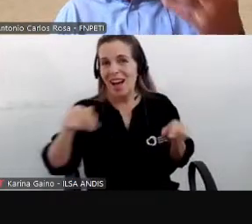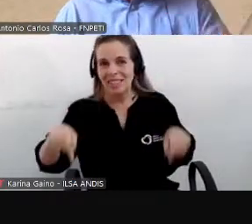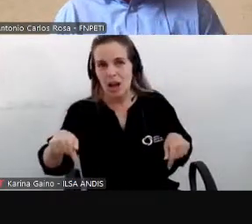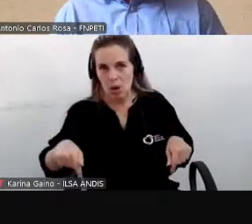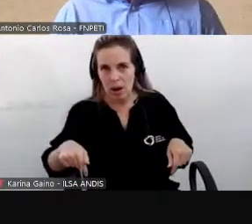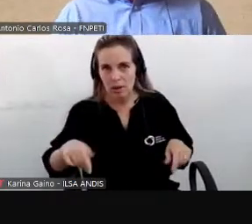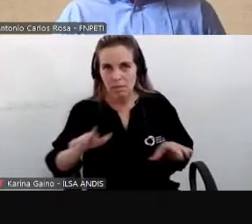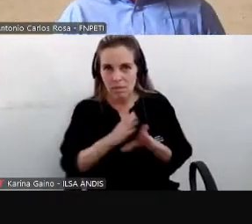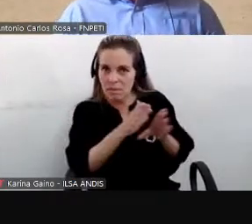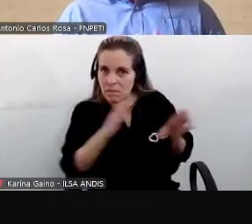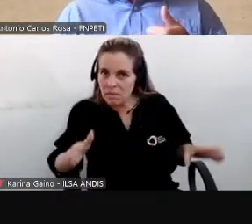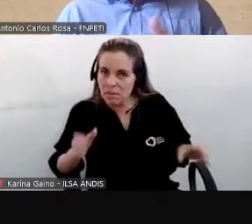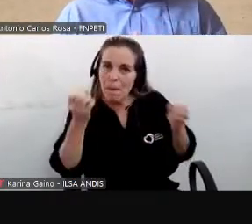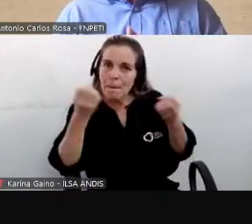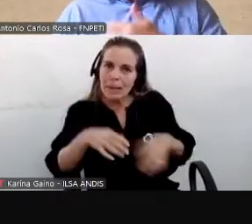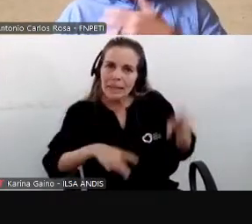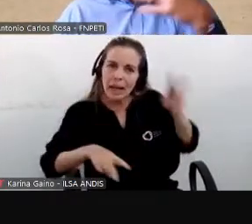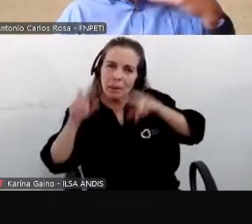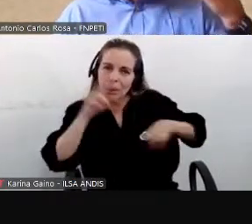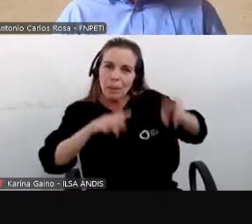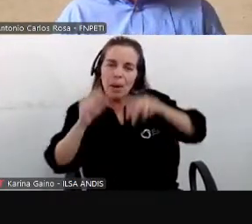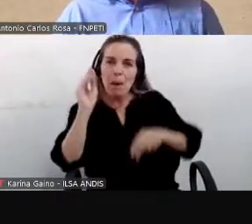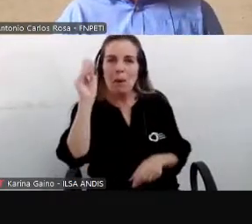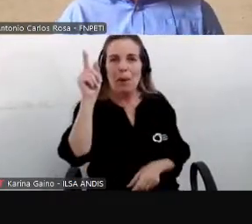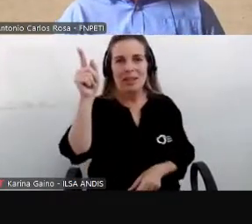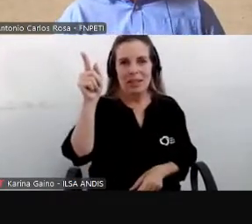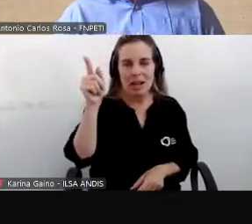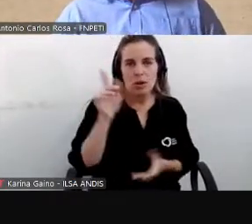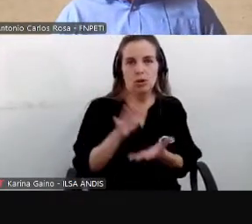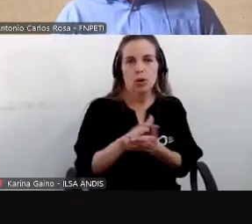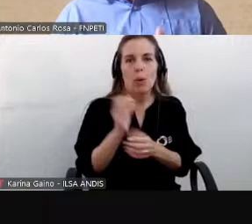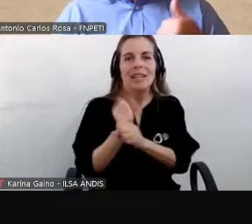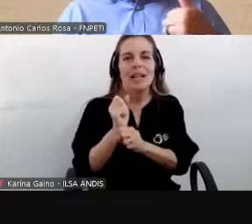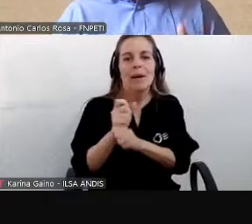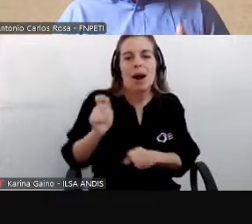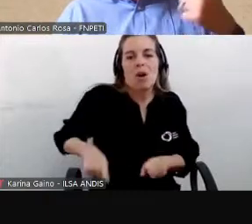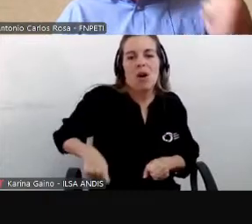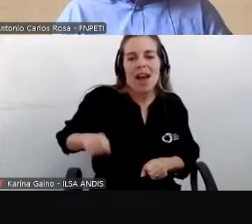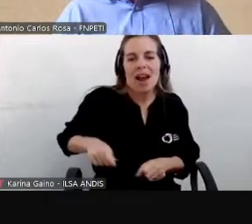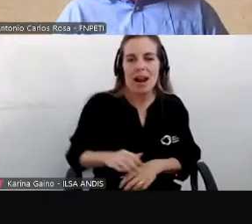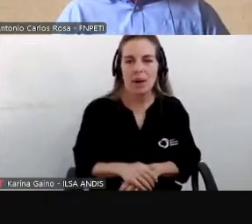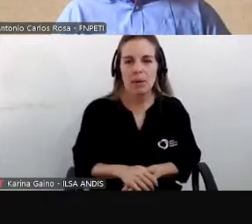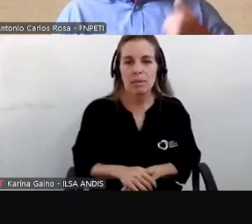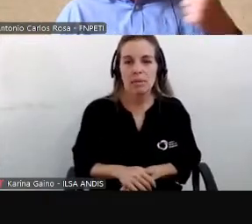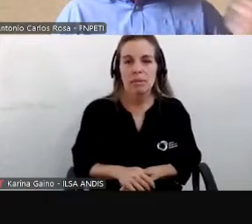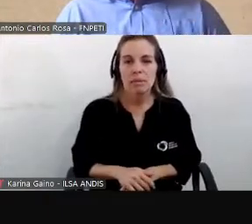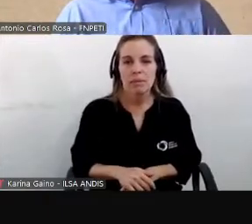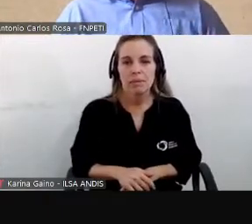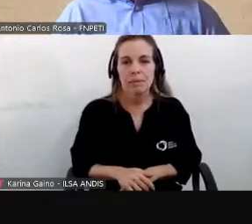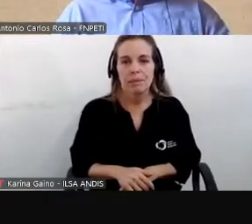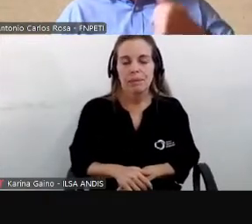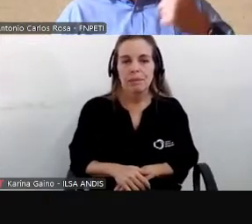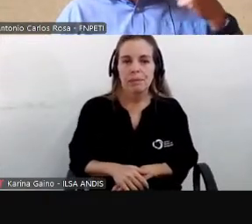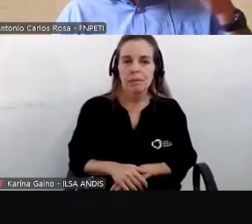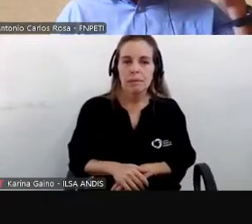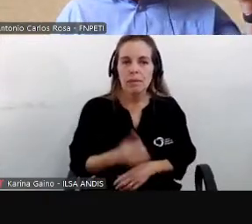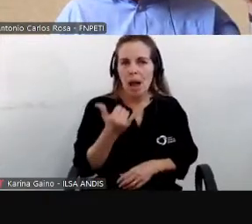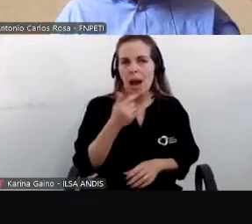In 2002 is when they started mapping out the sectors involved in the slave